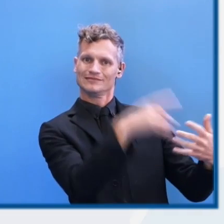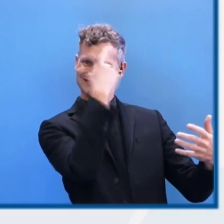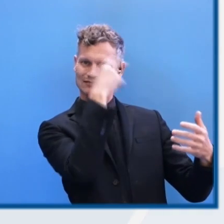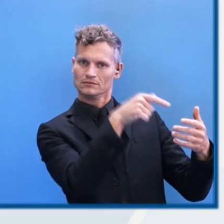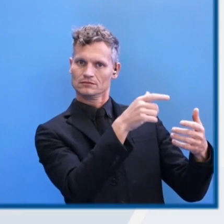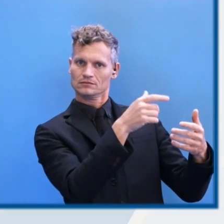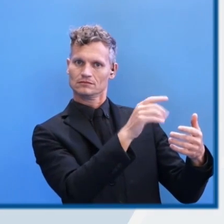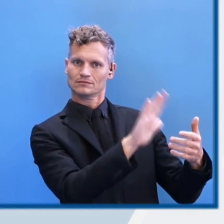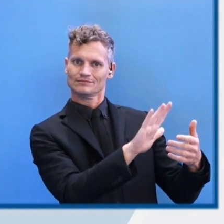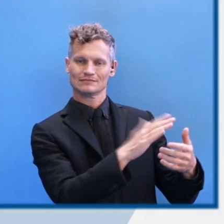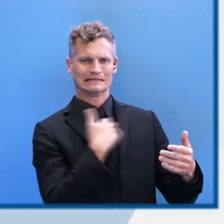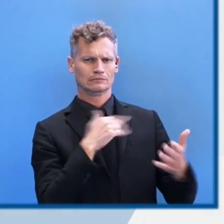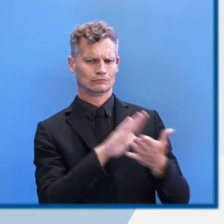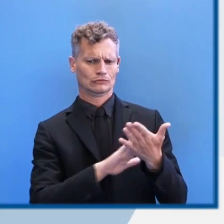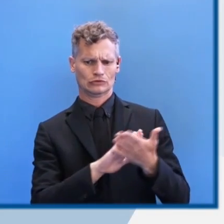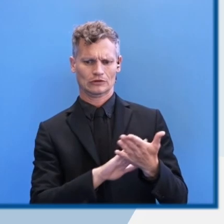sorry.